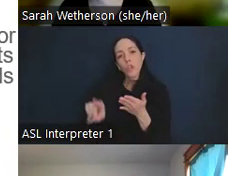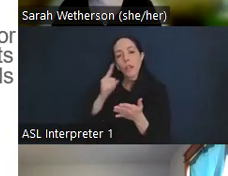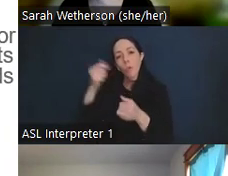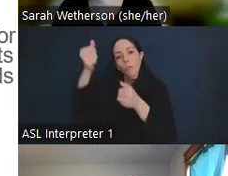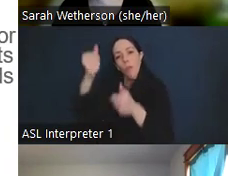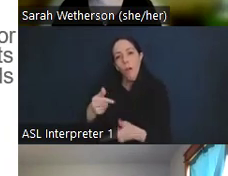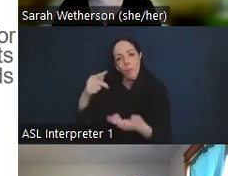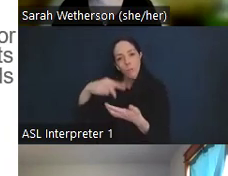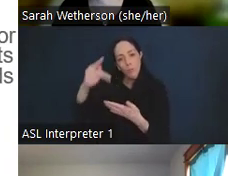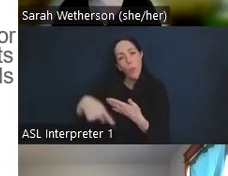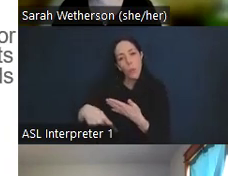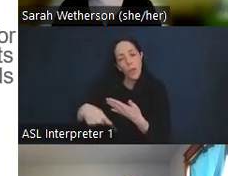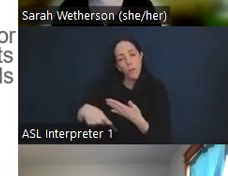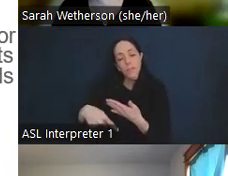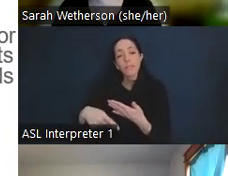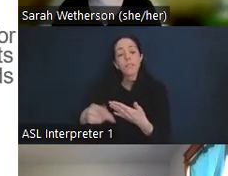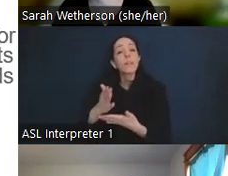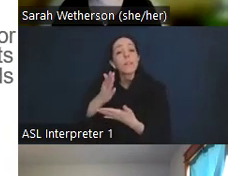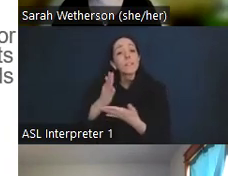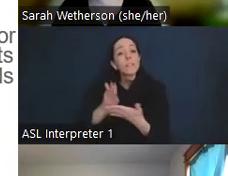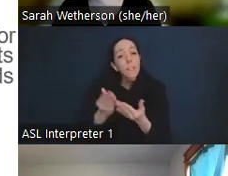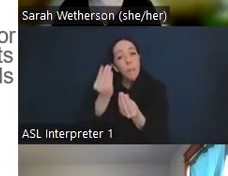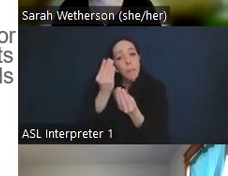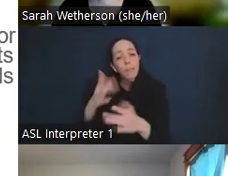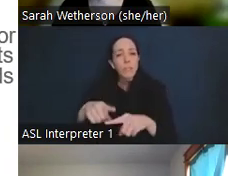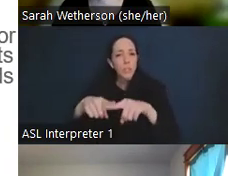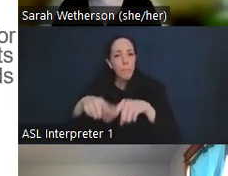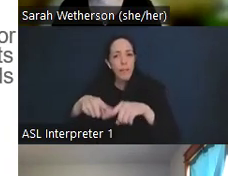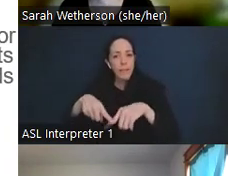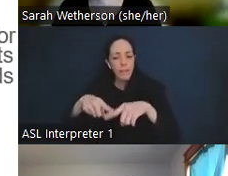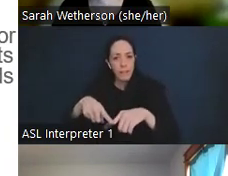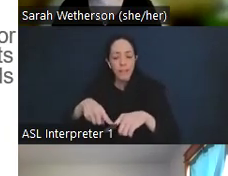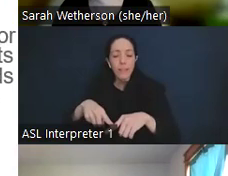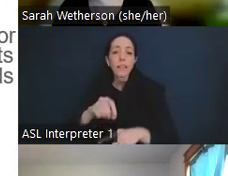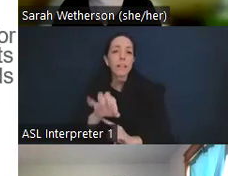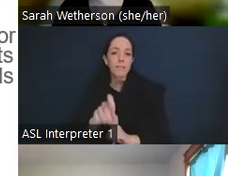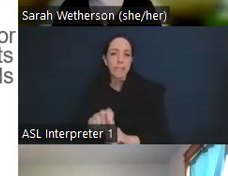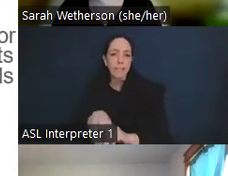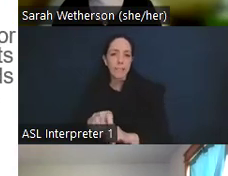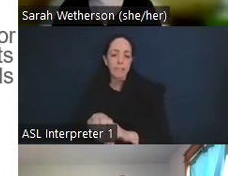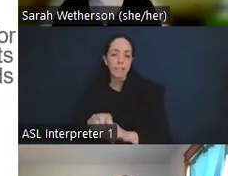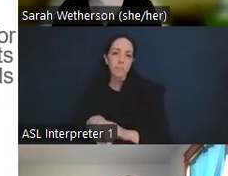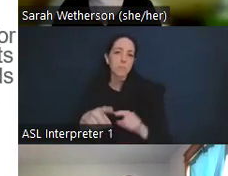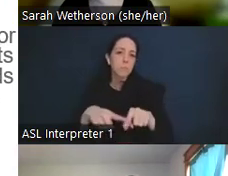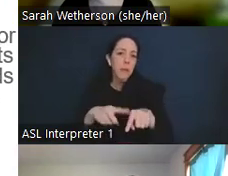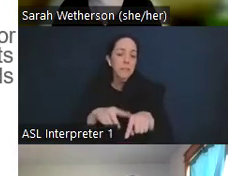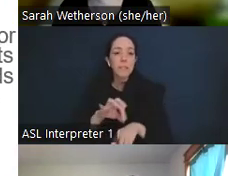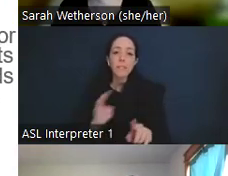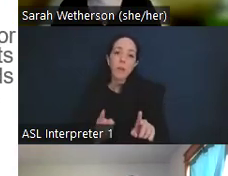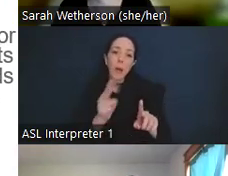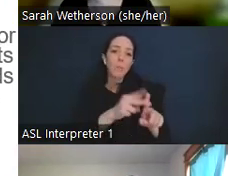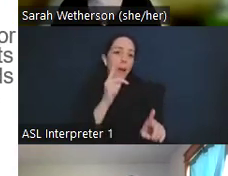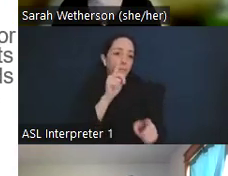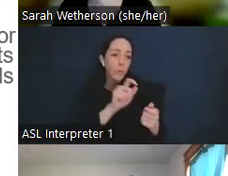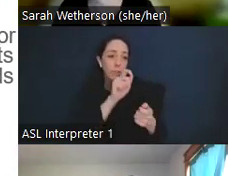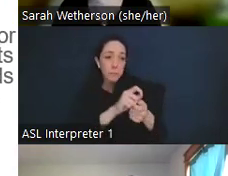information and requesting proof of information from the person if it's actually needed for the medical program that the system